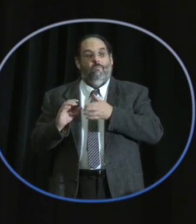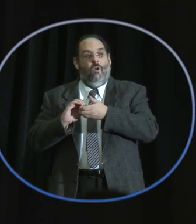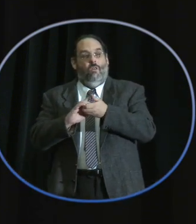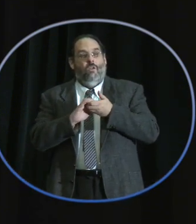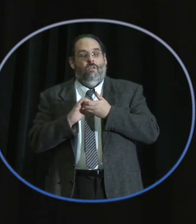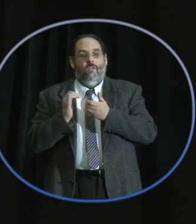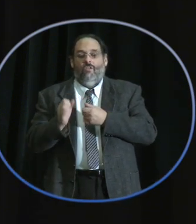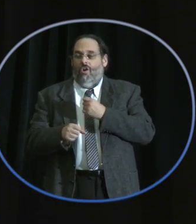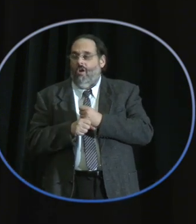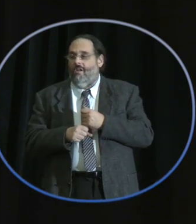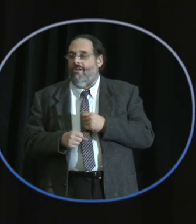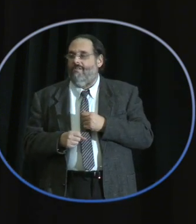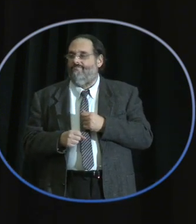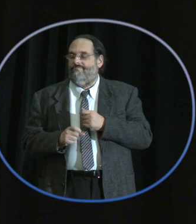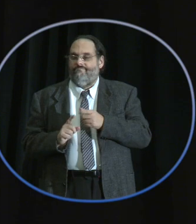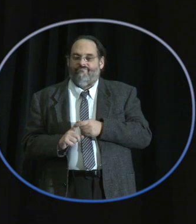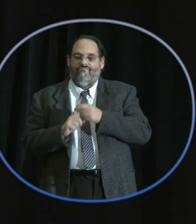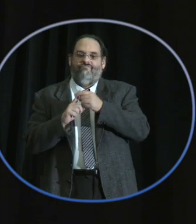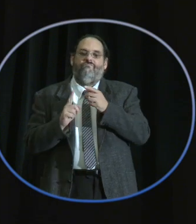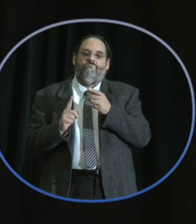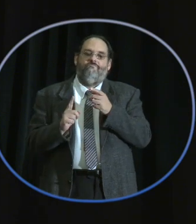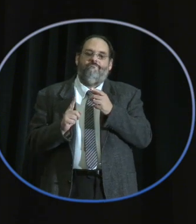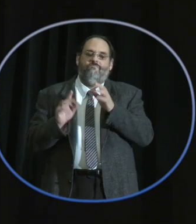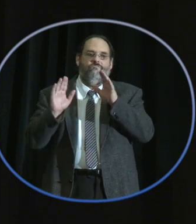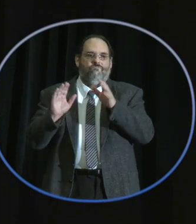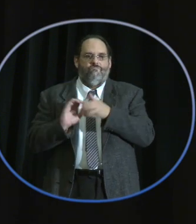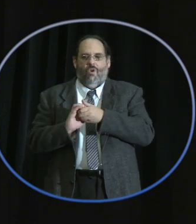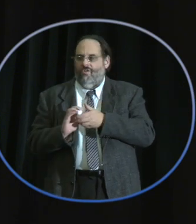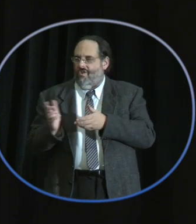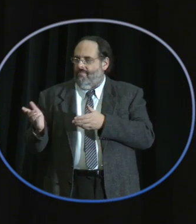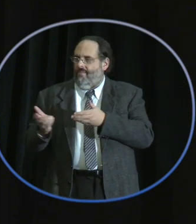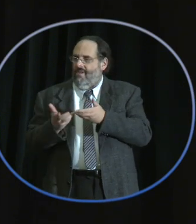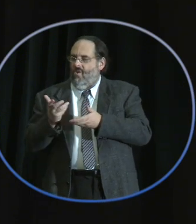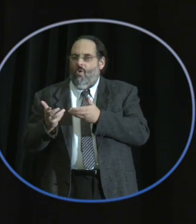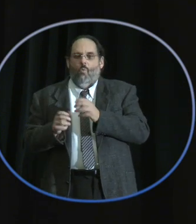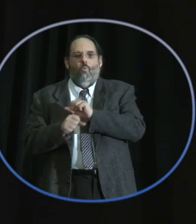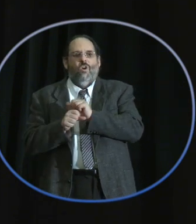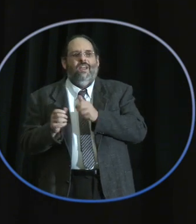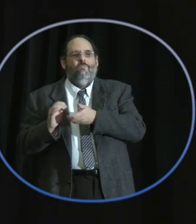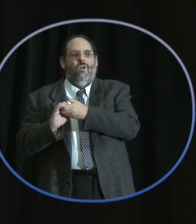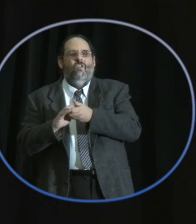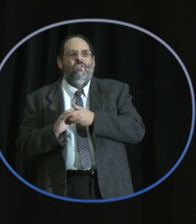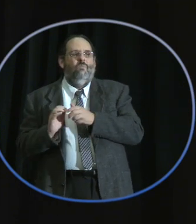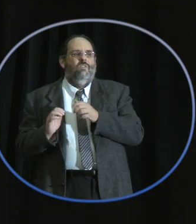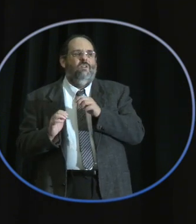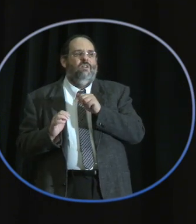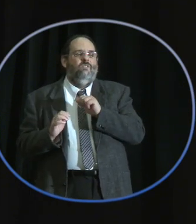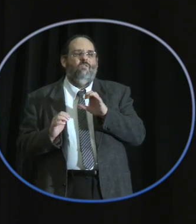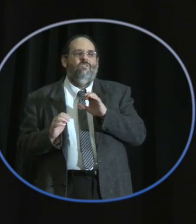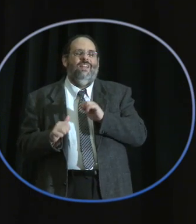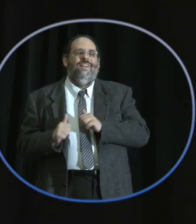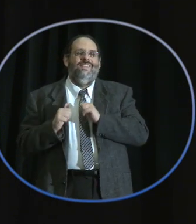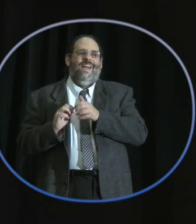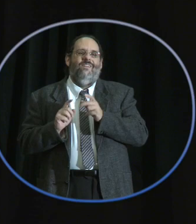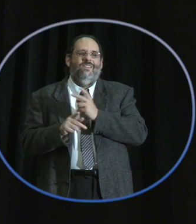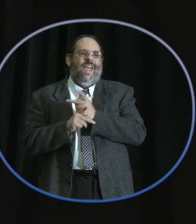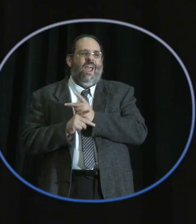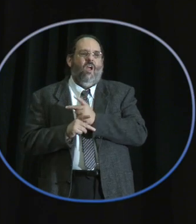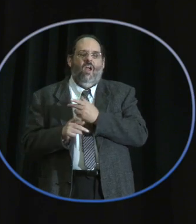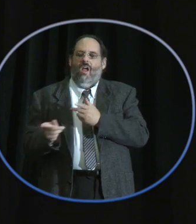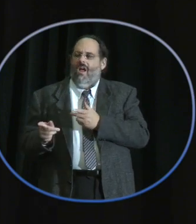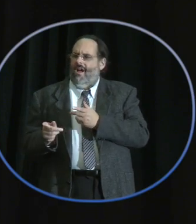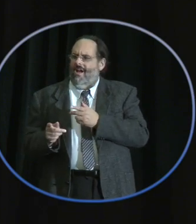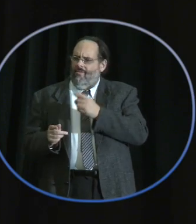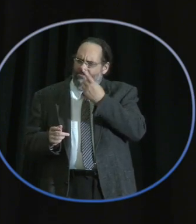year. In particular, a great partnership, working partnership with Associated Black Charities and Chrissy Thornton.